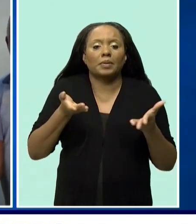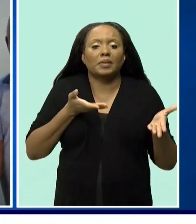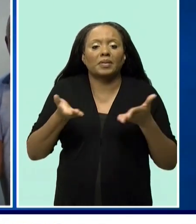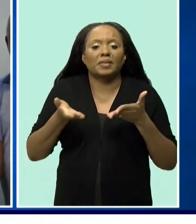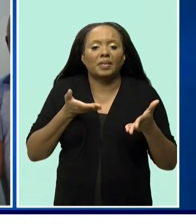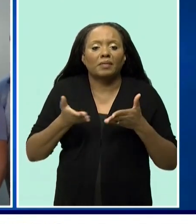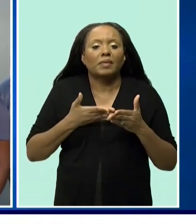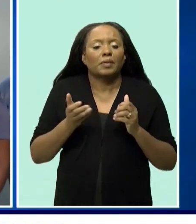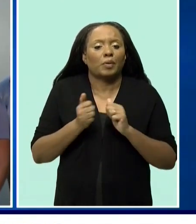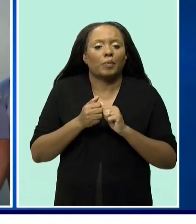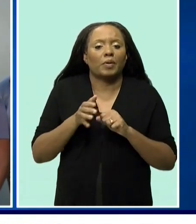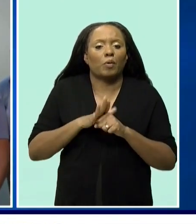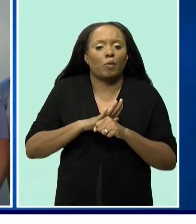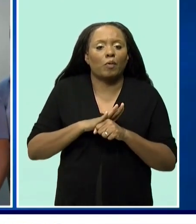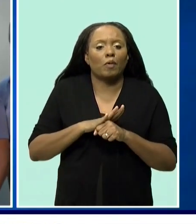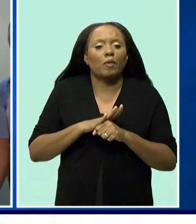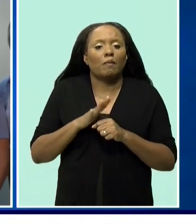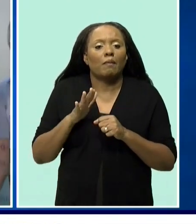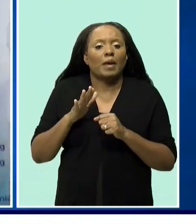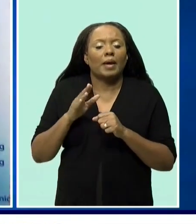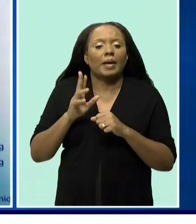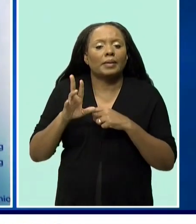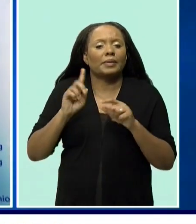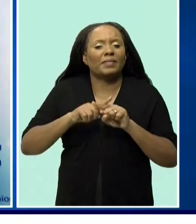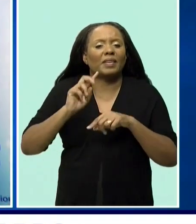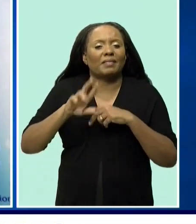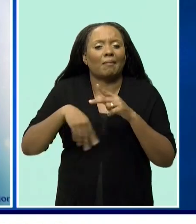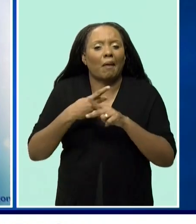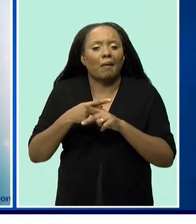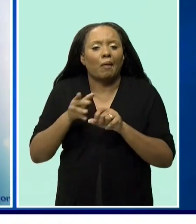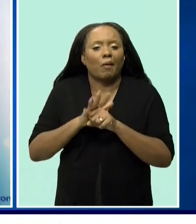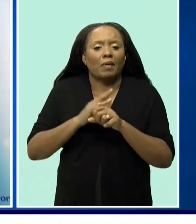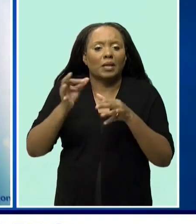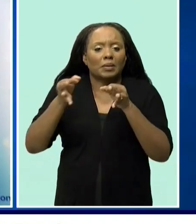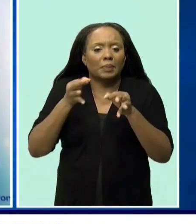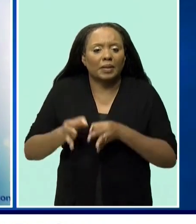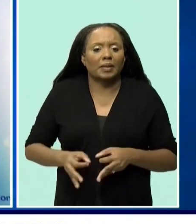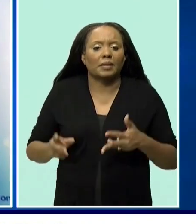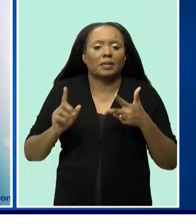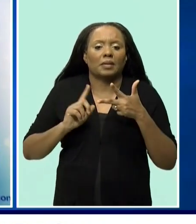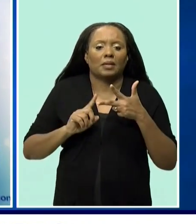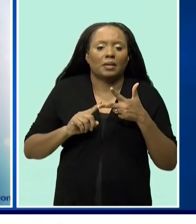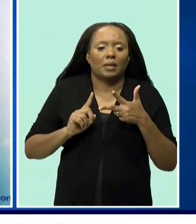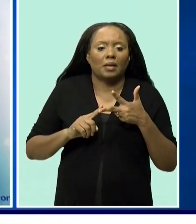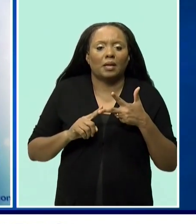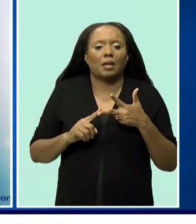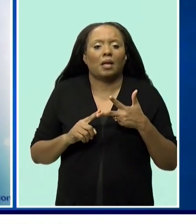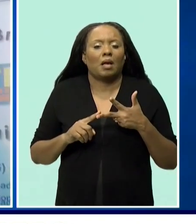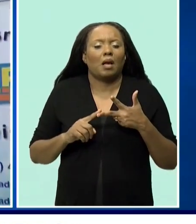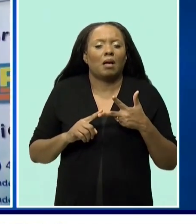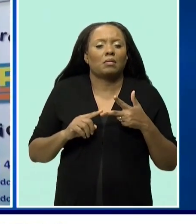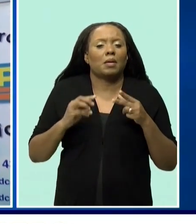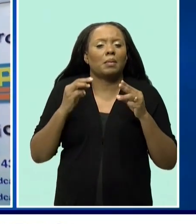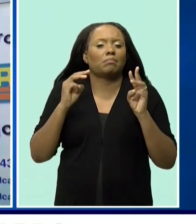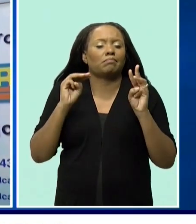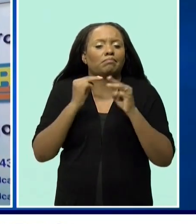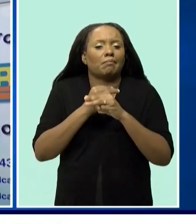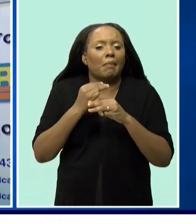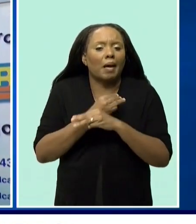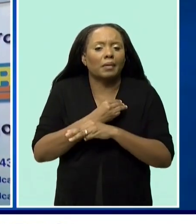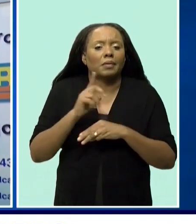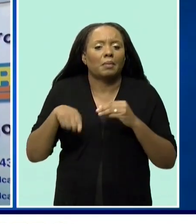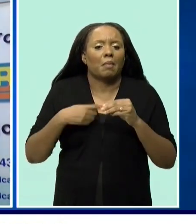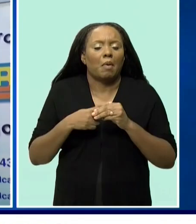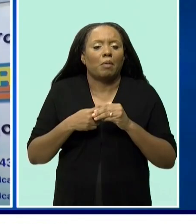COVID-19 contact types explained, and digital coverage of the COVID-19 pandemic, COVID-19 story, the mathematics of a virus. Winners in the